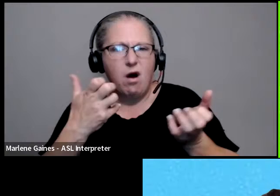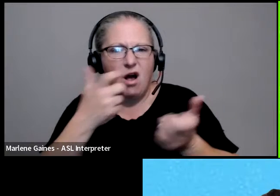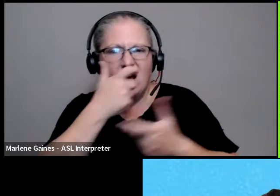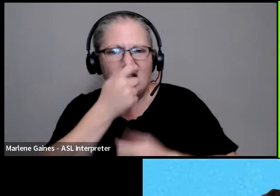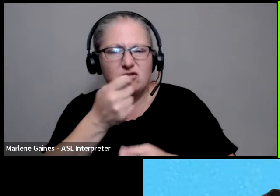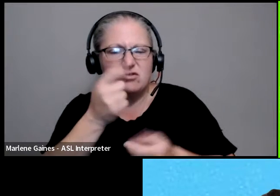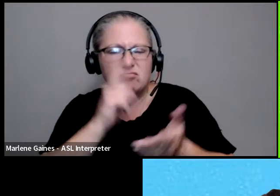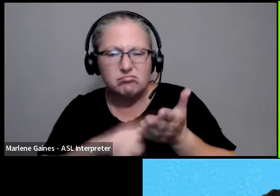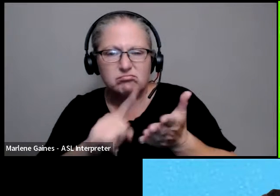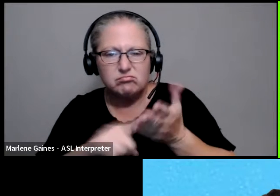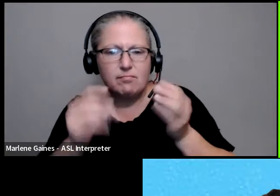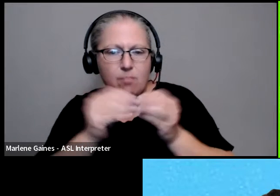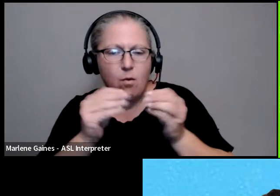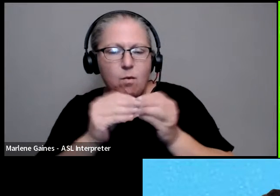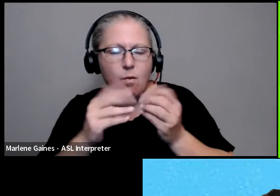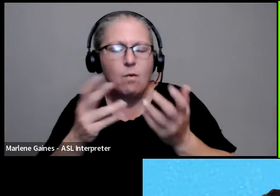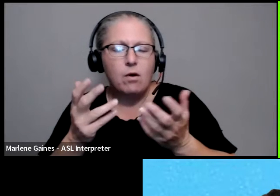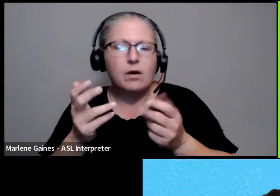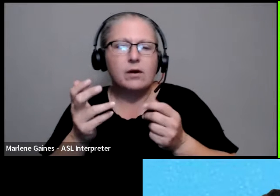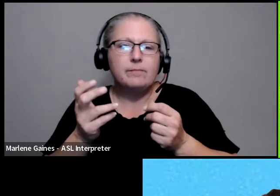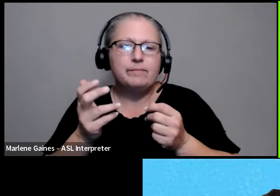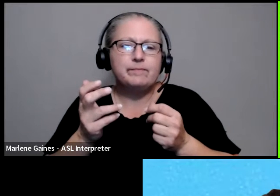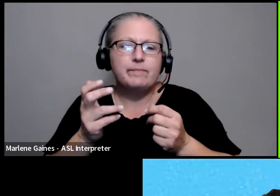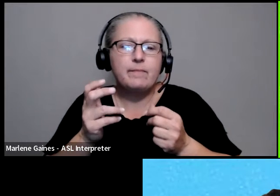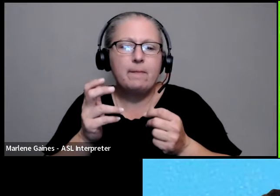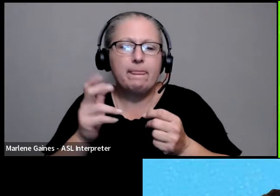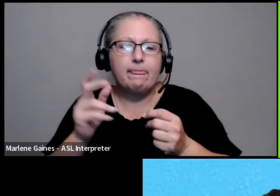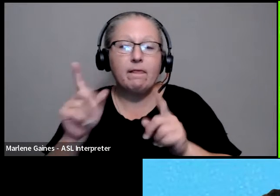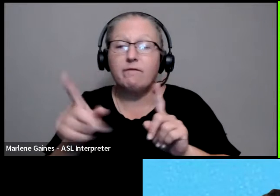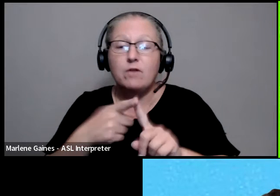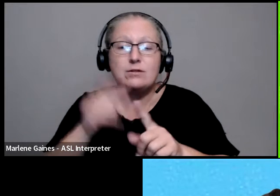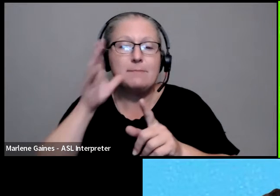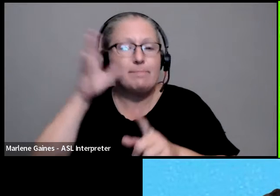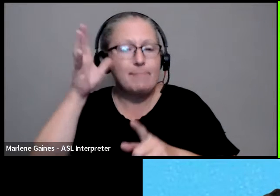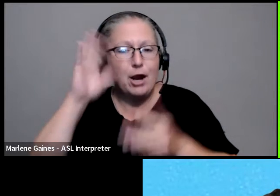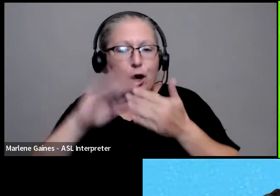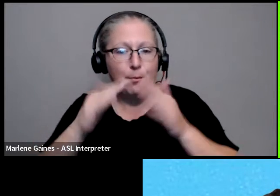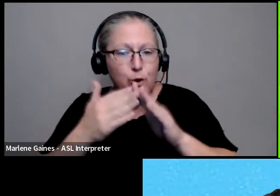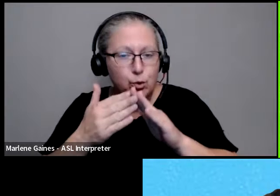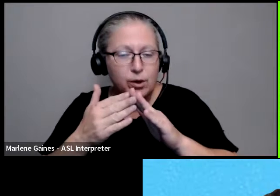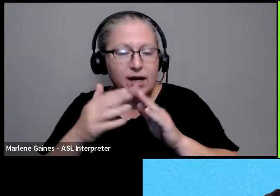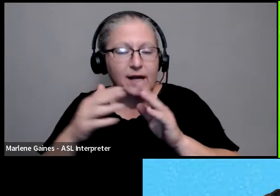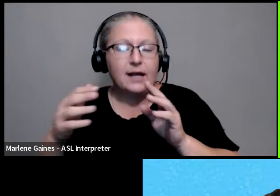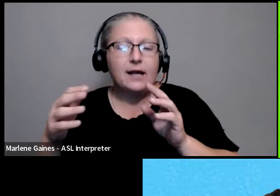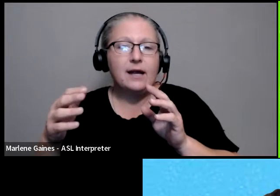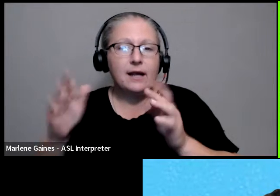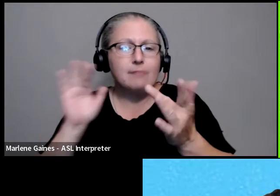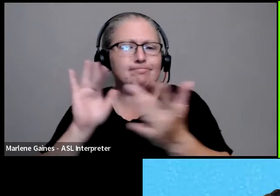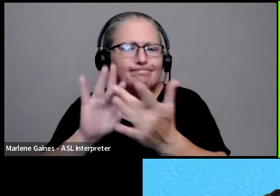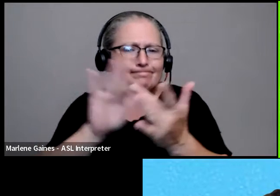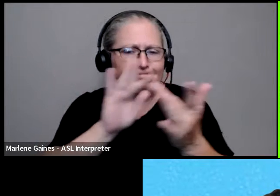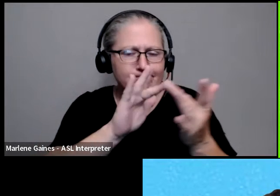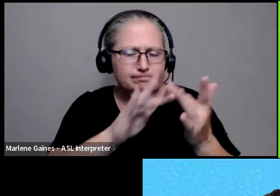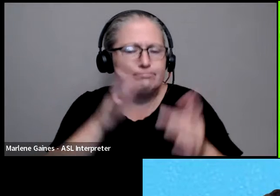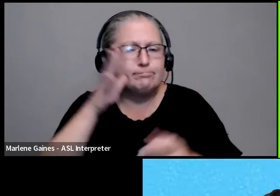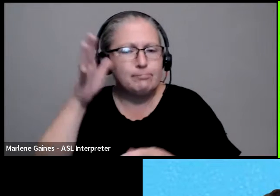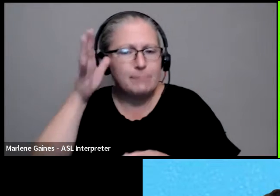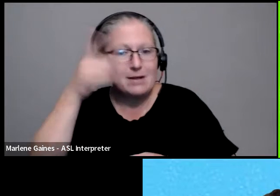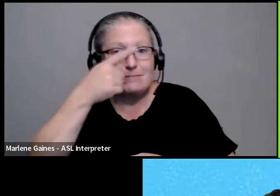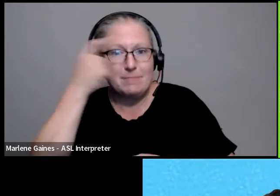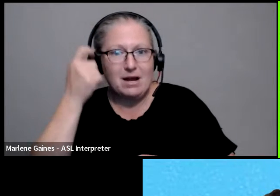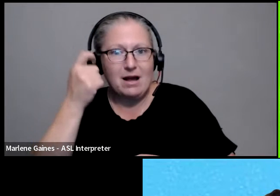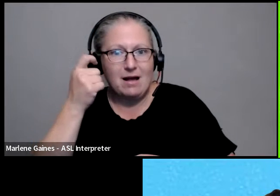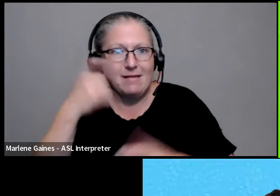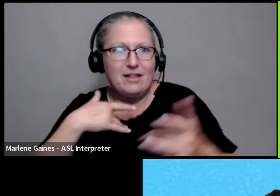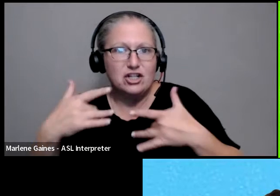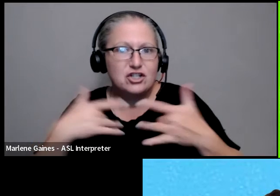we started with our parent community and did a lot of outreach to parents, because there was that